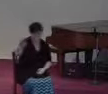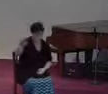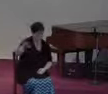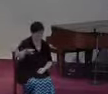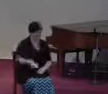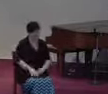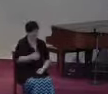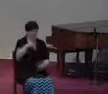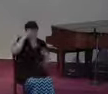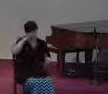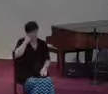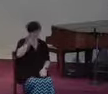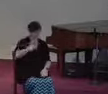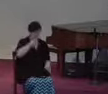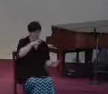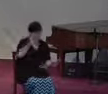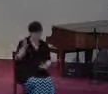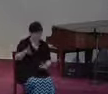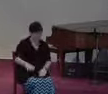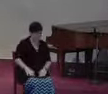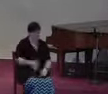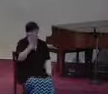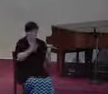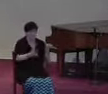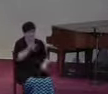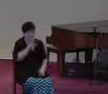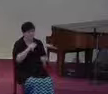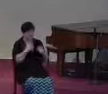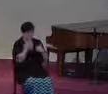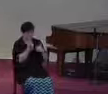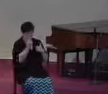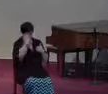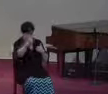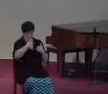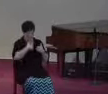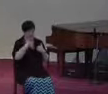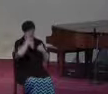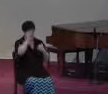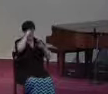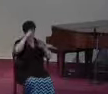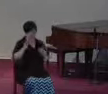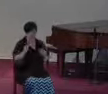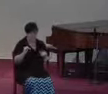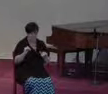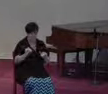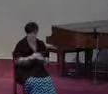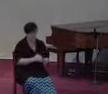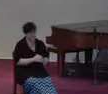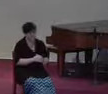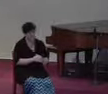I don't know if I'm ready. Because maybe God has something for me I didn't expect.